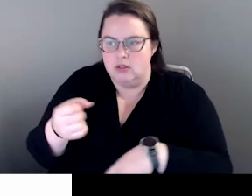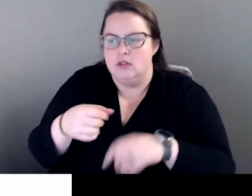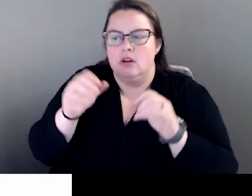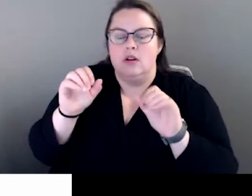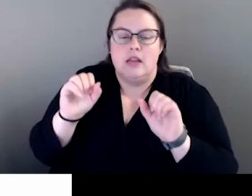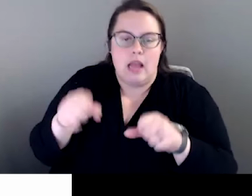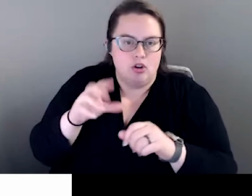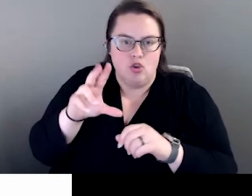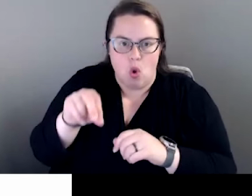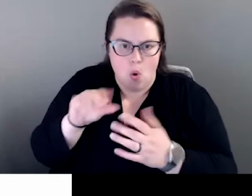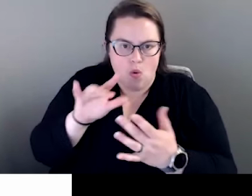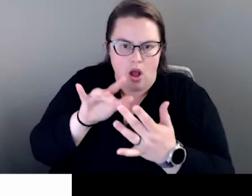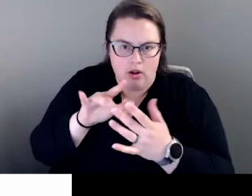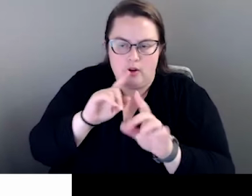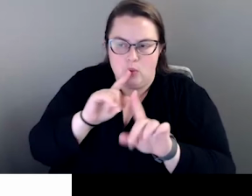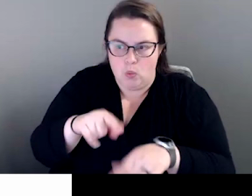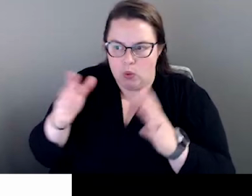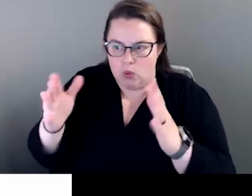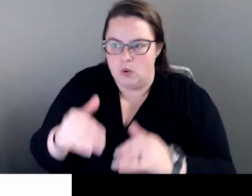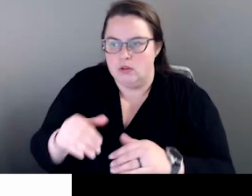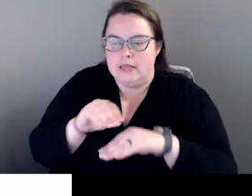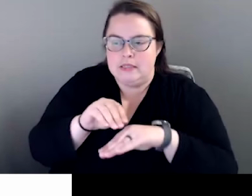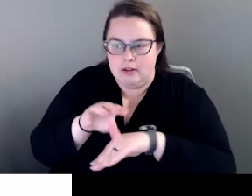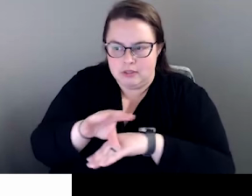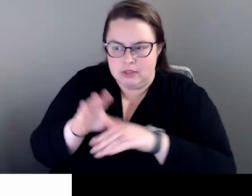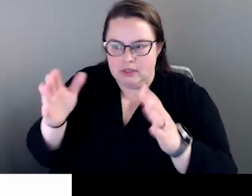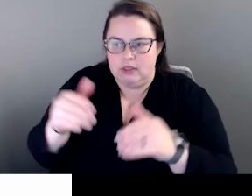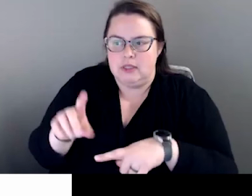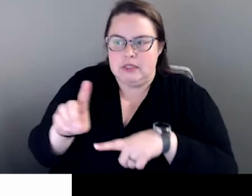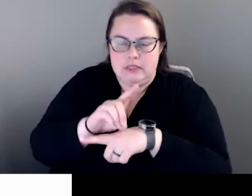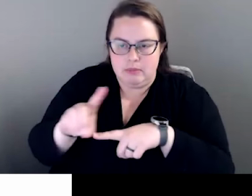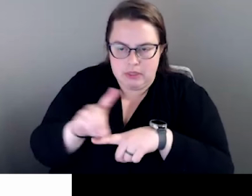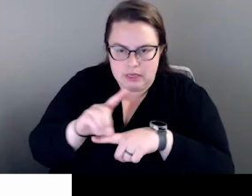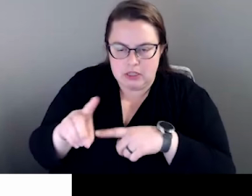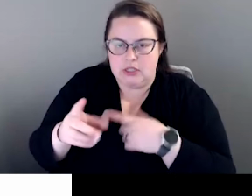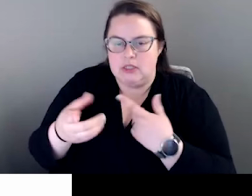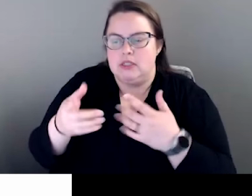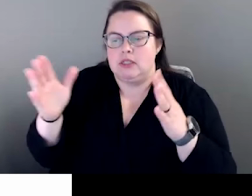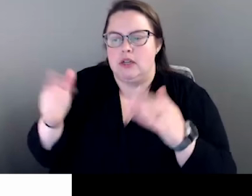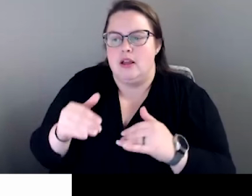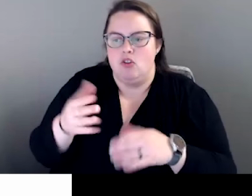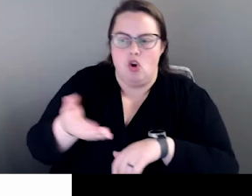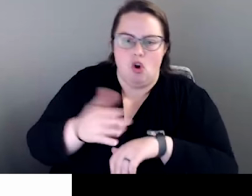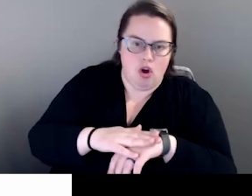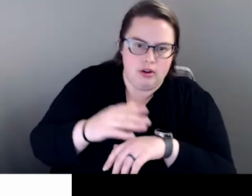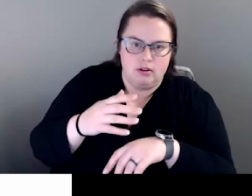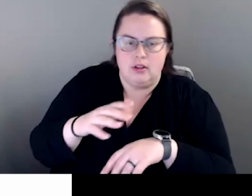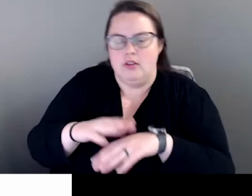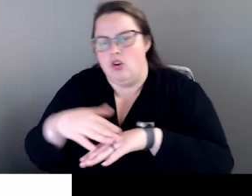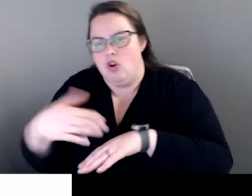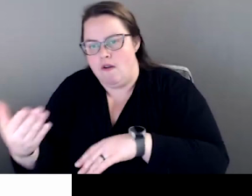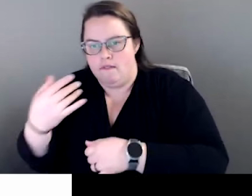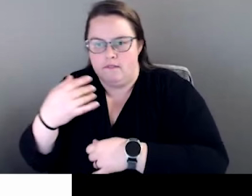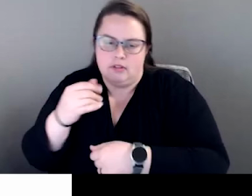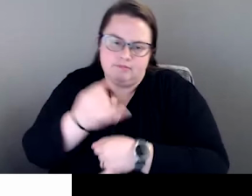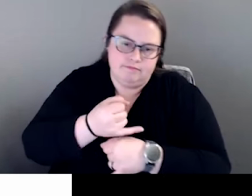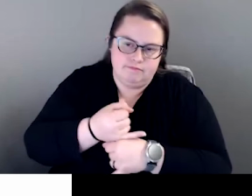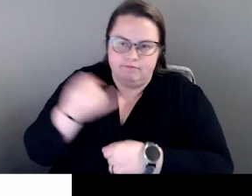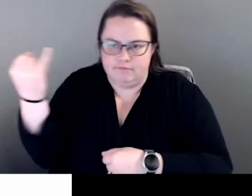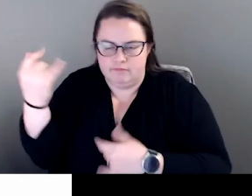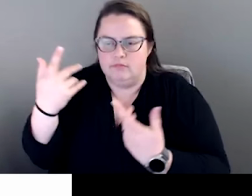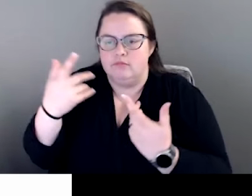do counseling, disciplinary actions, and then also provide on and off campus resources as well too. And so these are